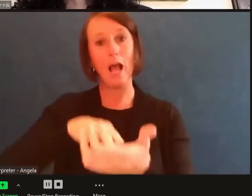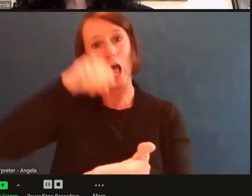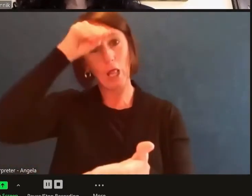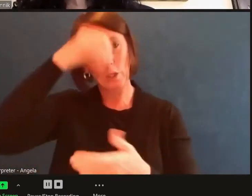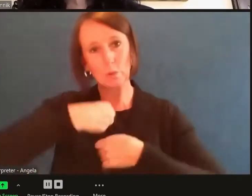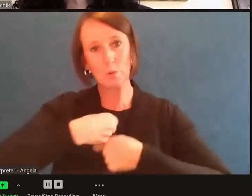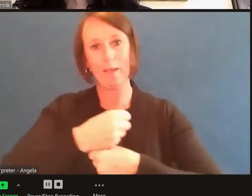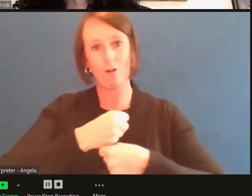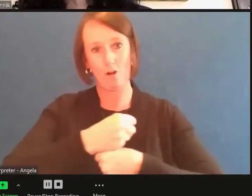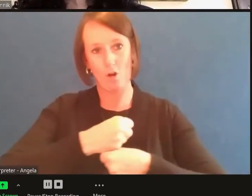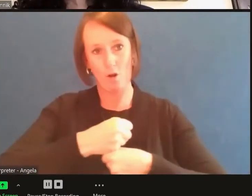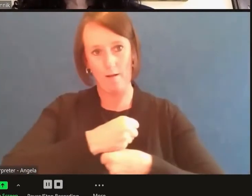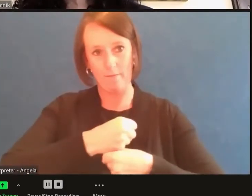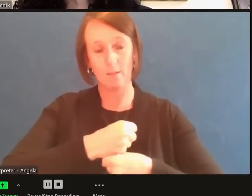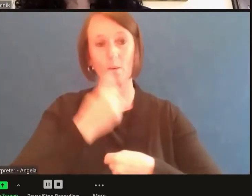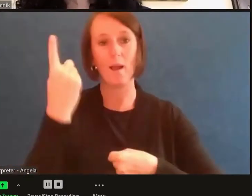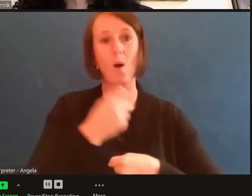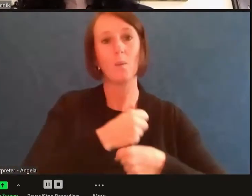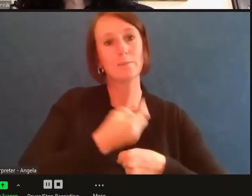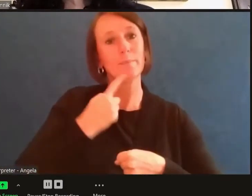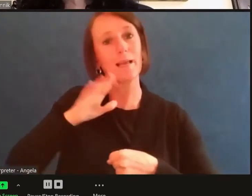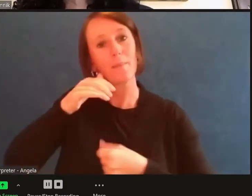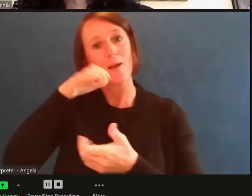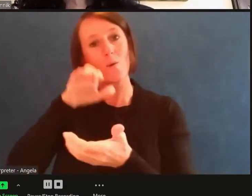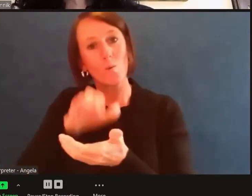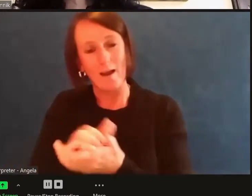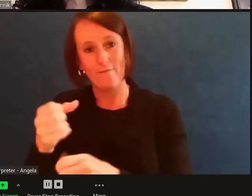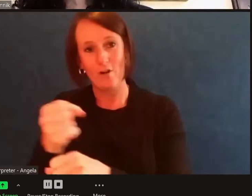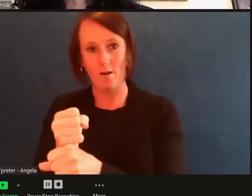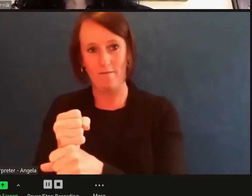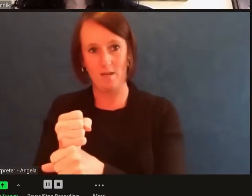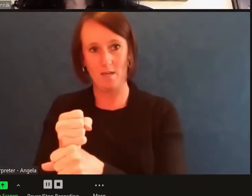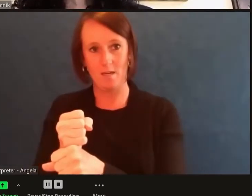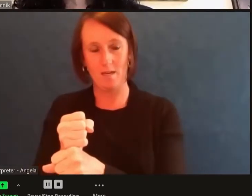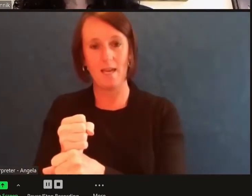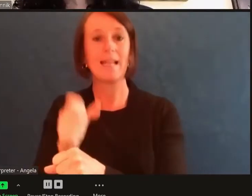day I start off by making her a coffee and putting on my song for the day.